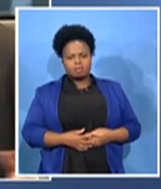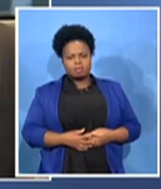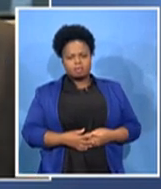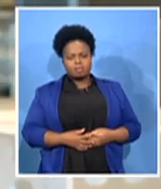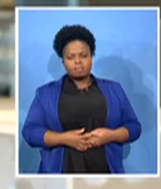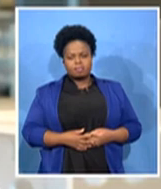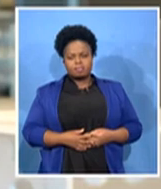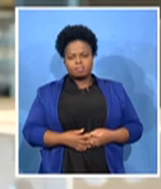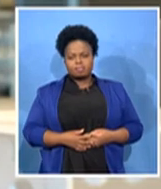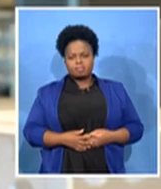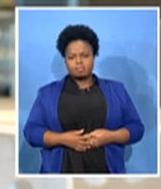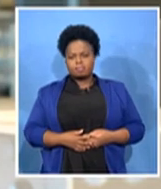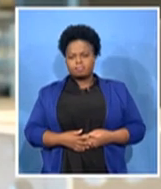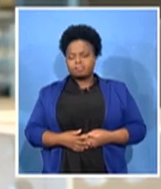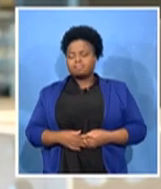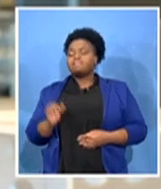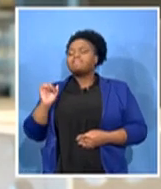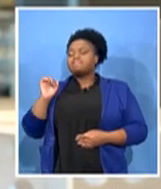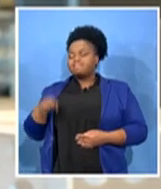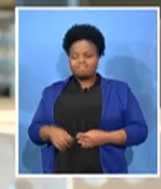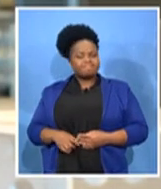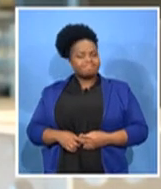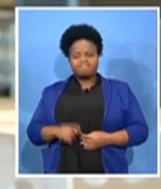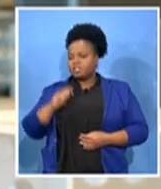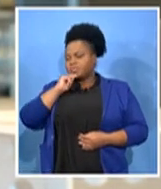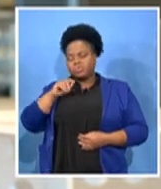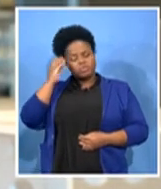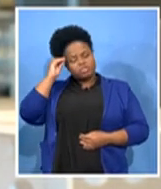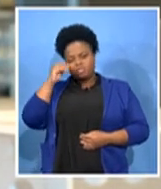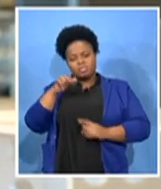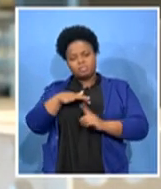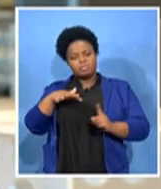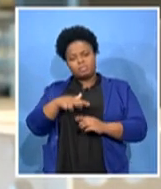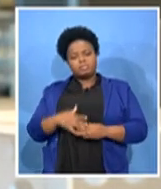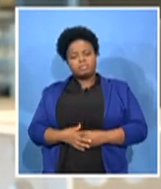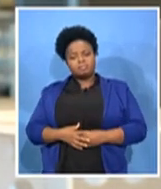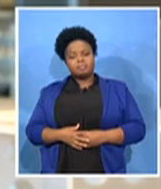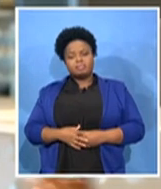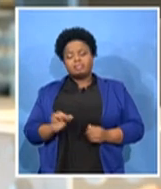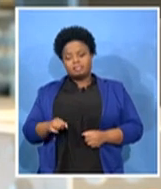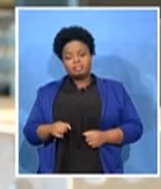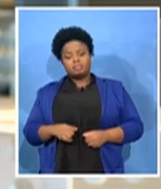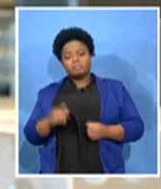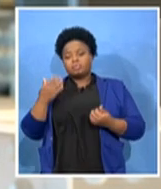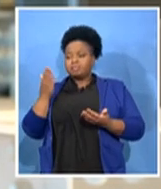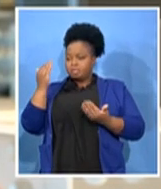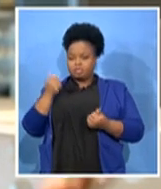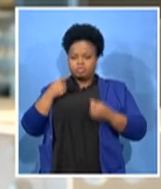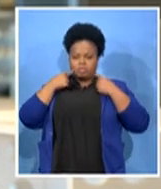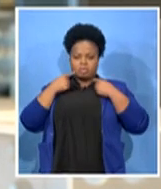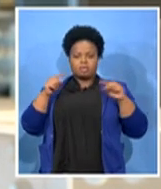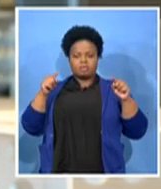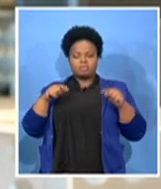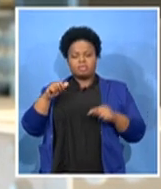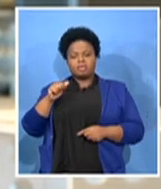It's a very interesting situation. Of course, we're expecting, well, in terms of the announcement of the ANCSG, maybe late